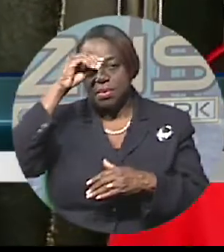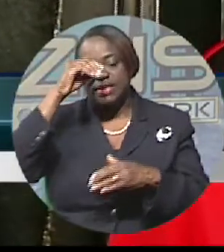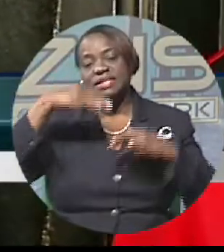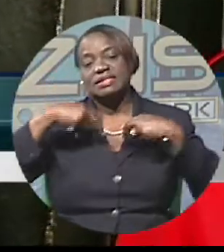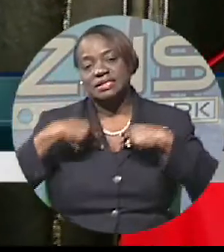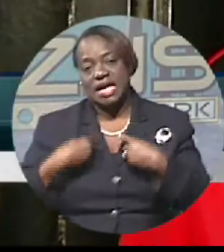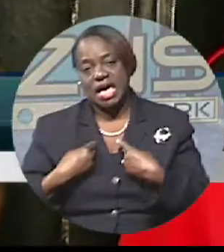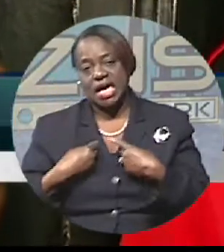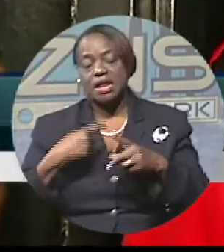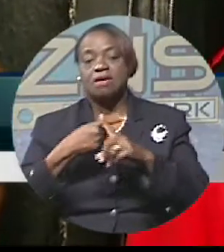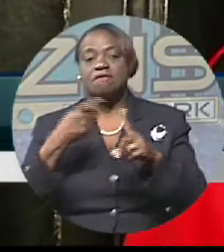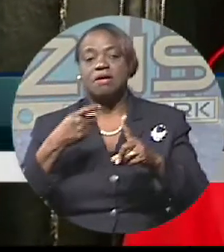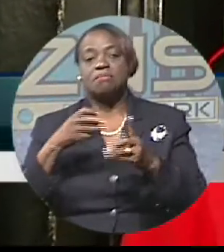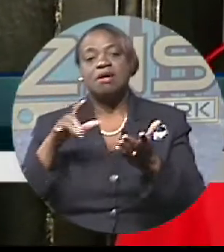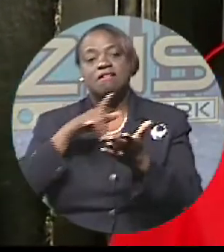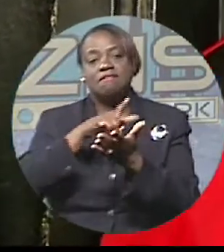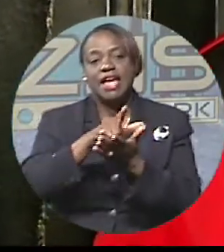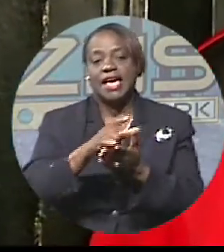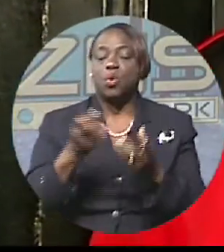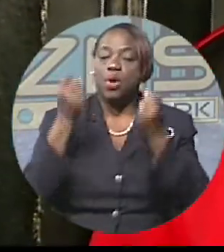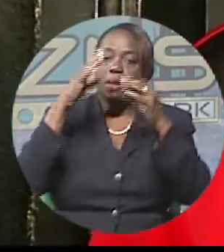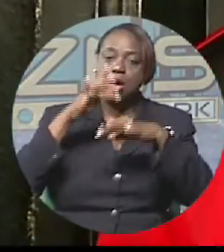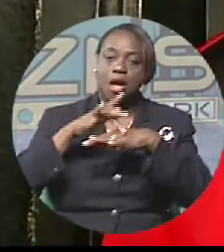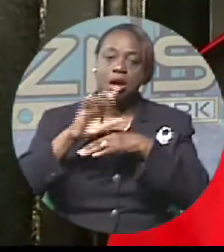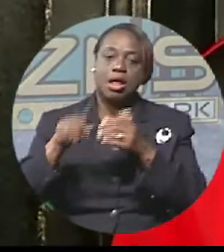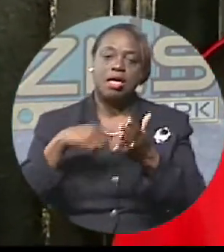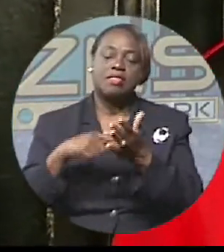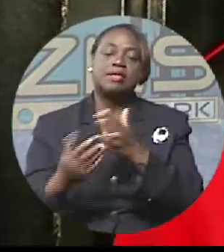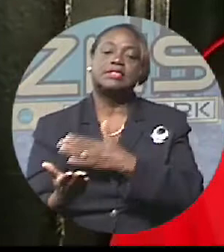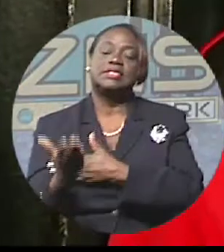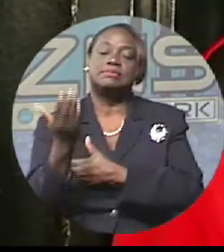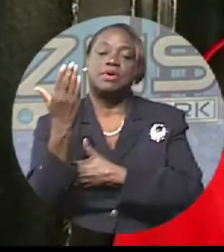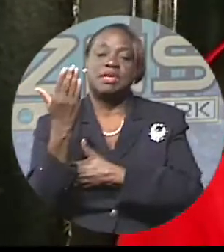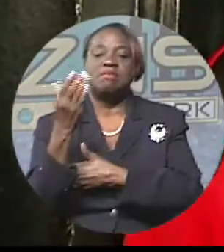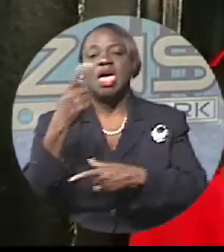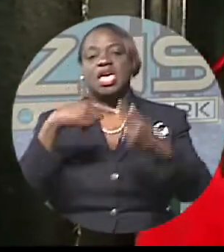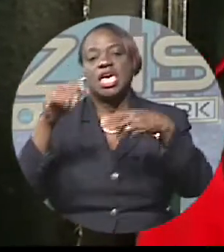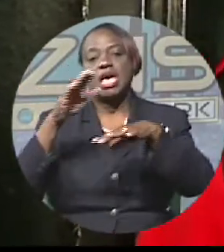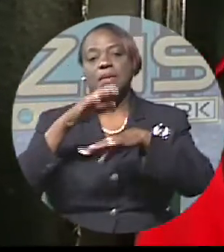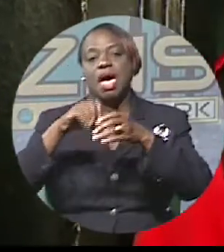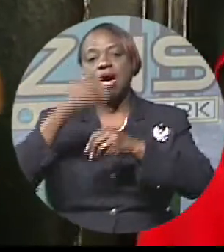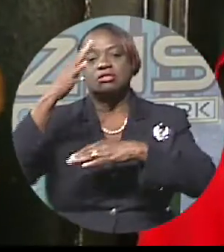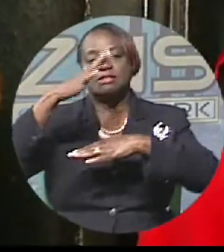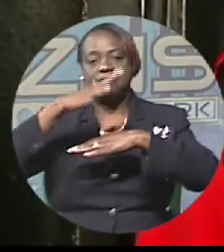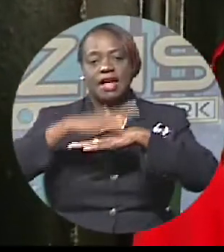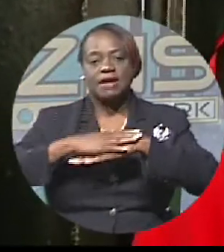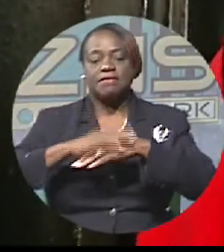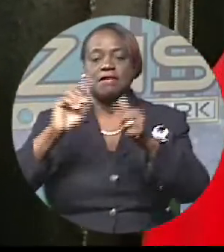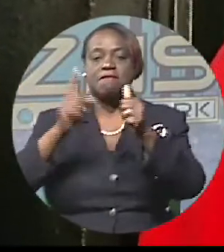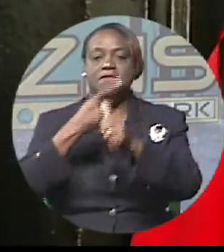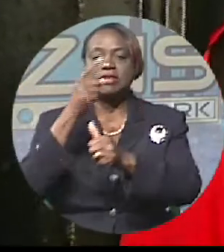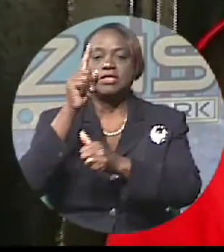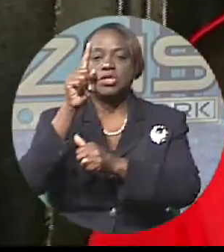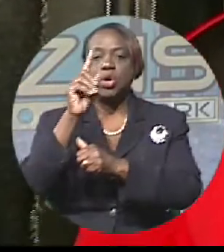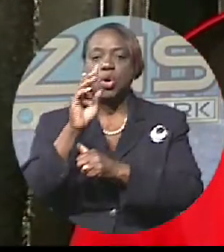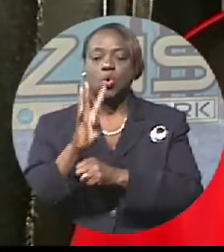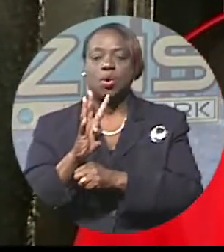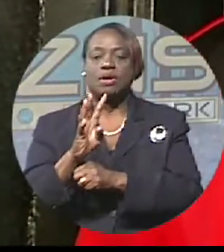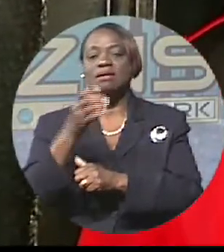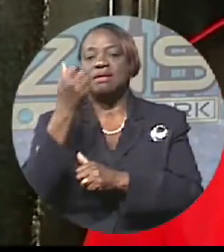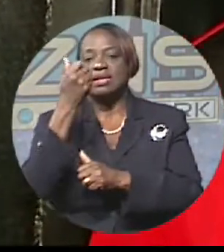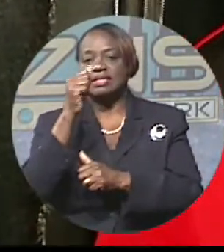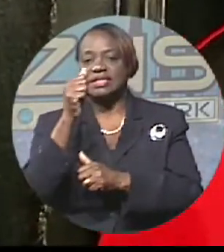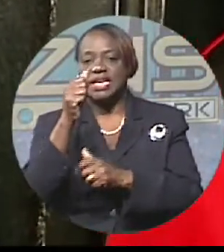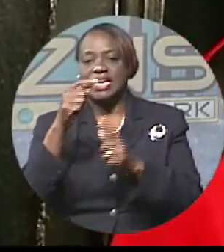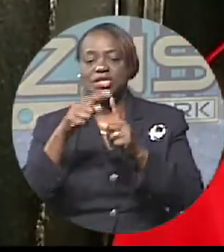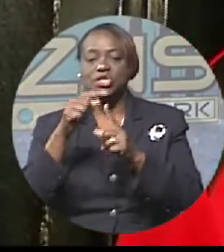morning, and then we just came out flat-footed in the first quarter. You know, at the end of the first quarter, the score was 10-2. We scored 2 points